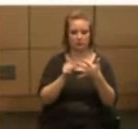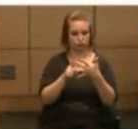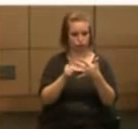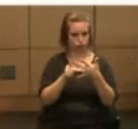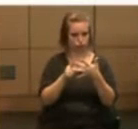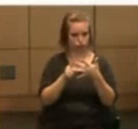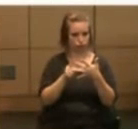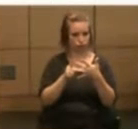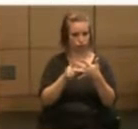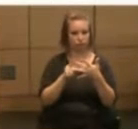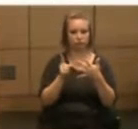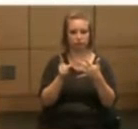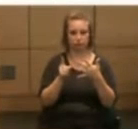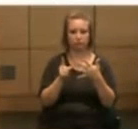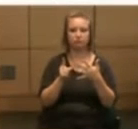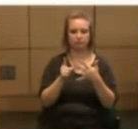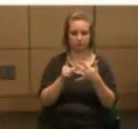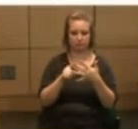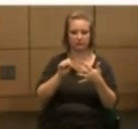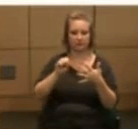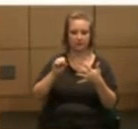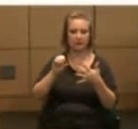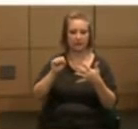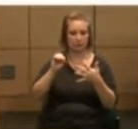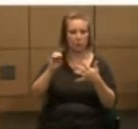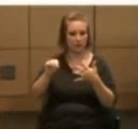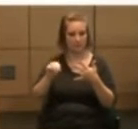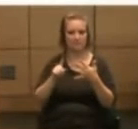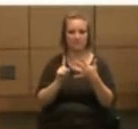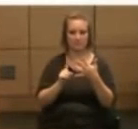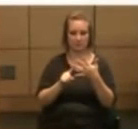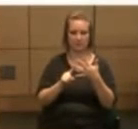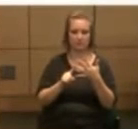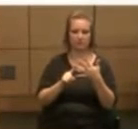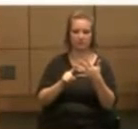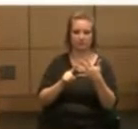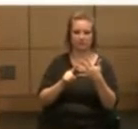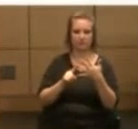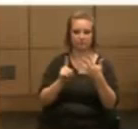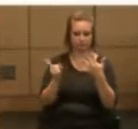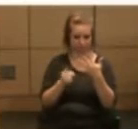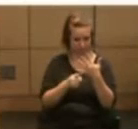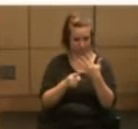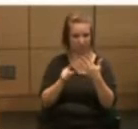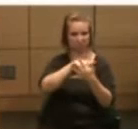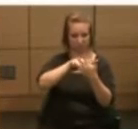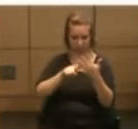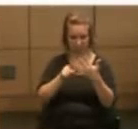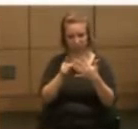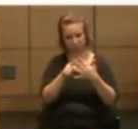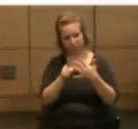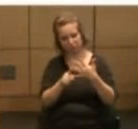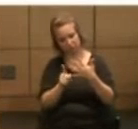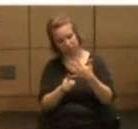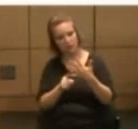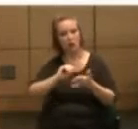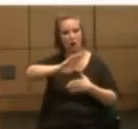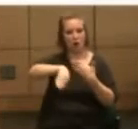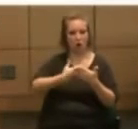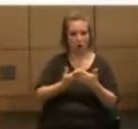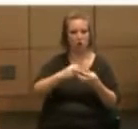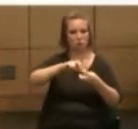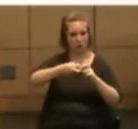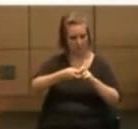media, cholesteatoma, succular malformations, otosclerosis, tympanosclerosis. All of these are problems